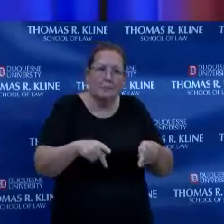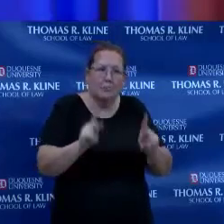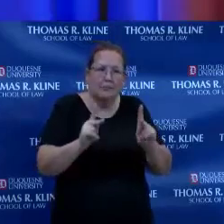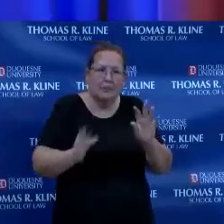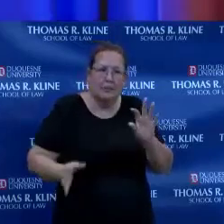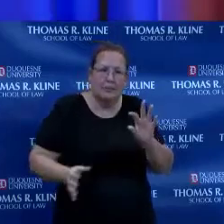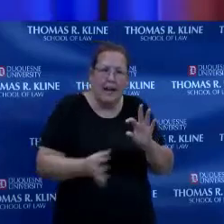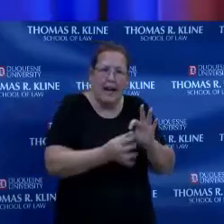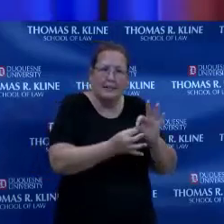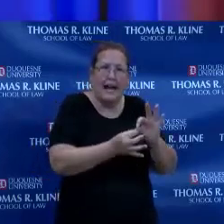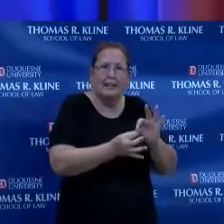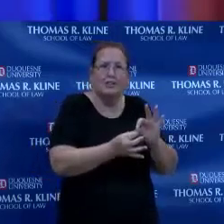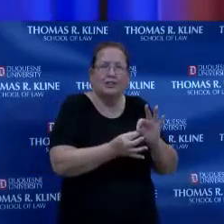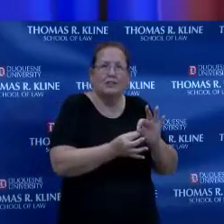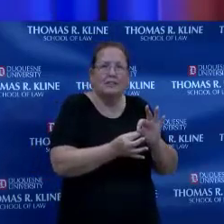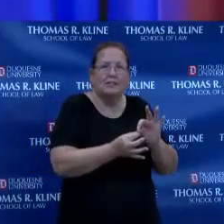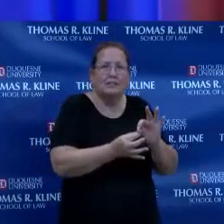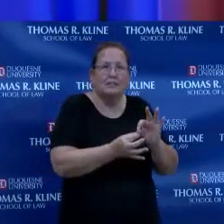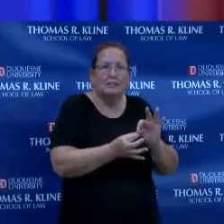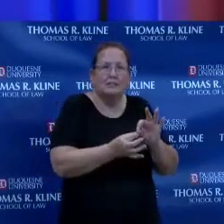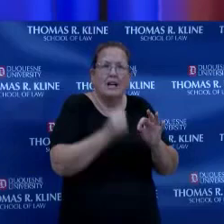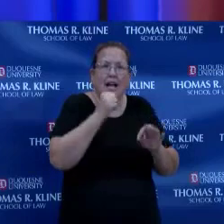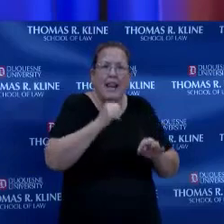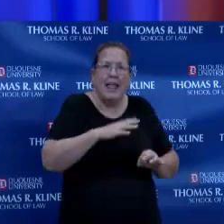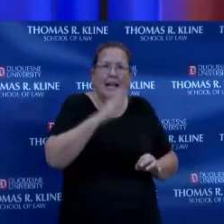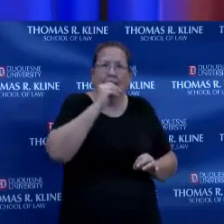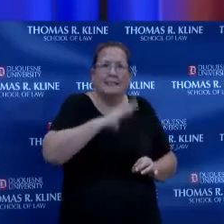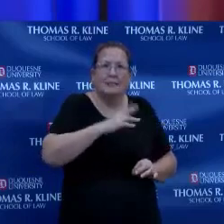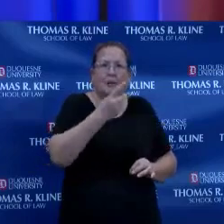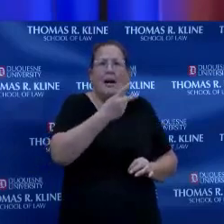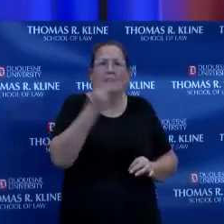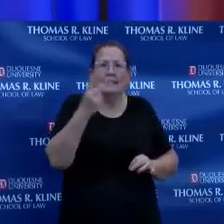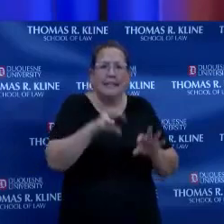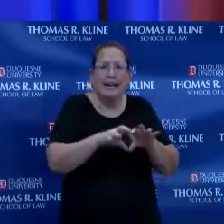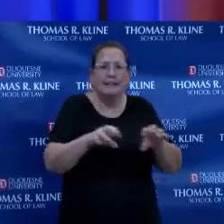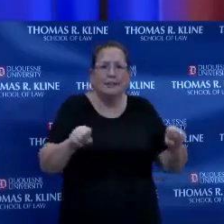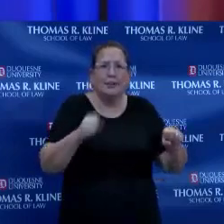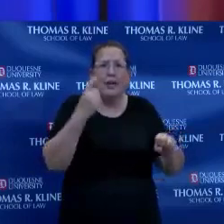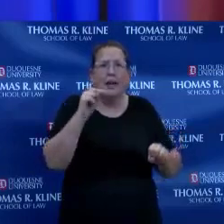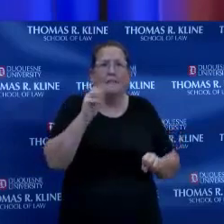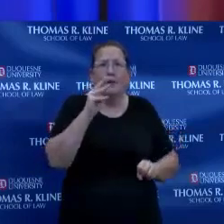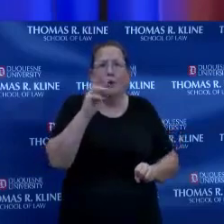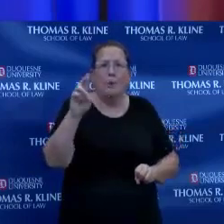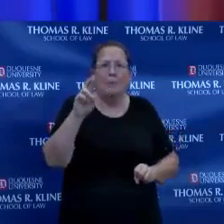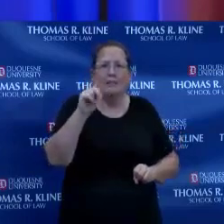attached thereto. Ladies and gentlemen, a second degree for Mr. Kline.